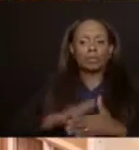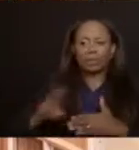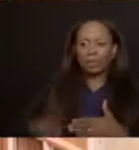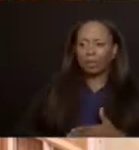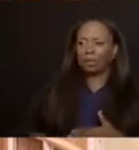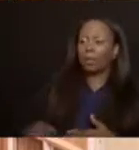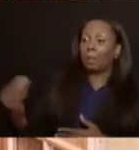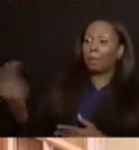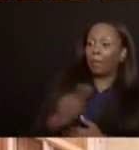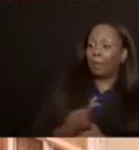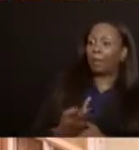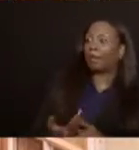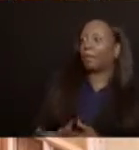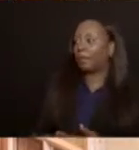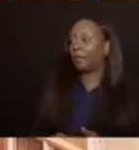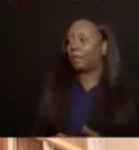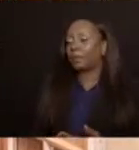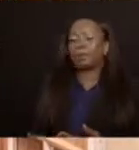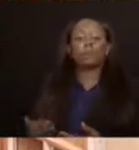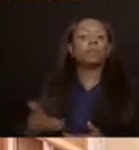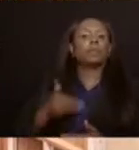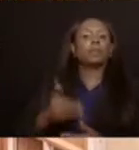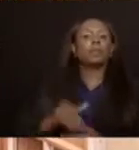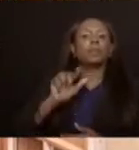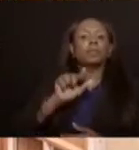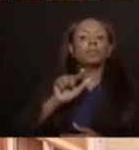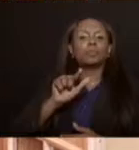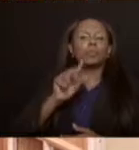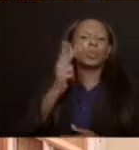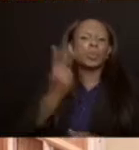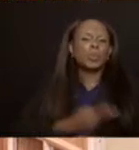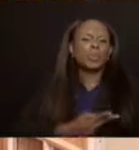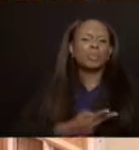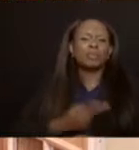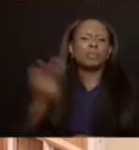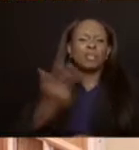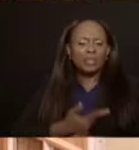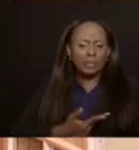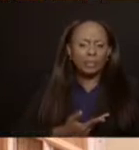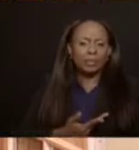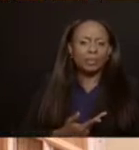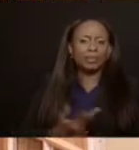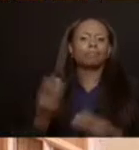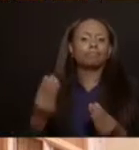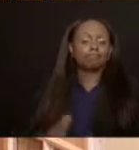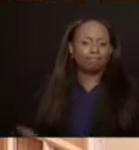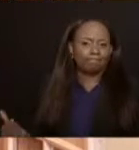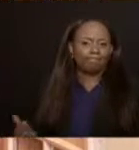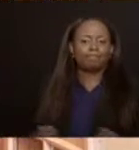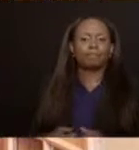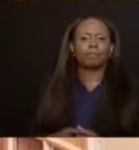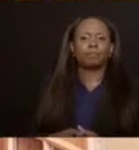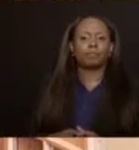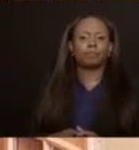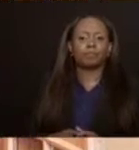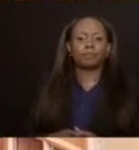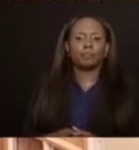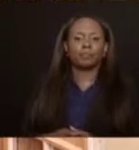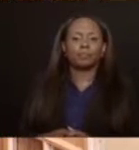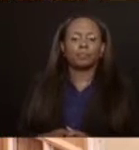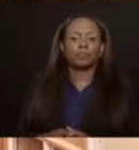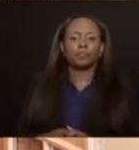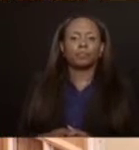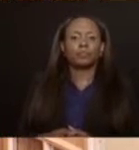a 36 to 48 hour period we can deal with everybody who has to be dealt with. I'm also had the Chief Medical